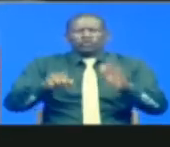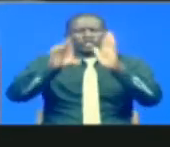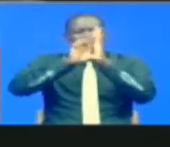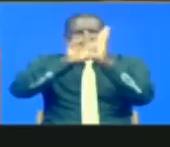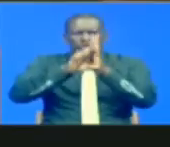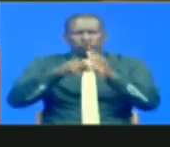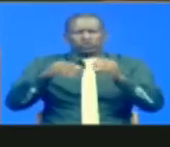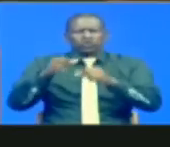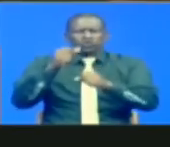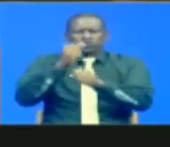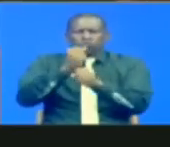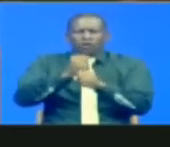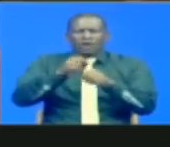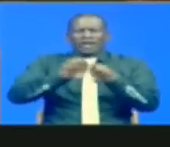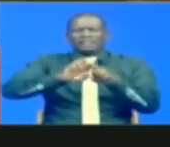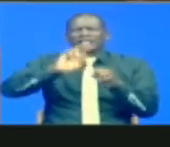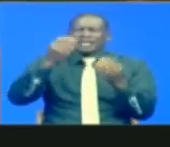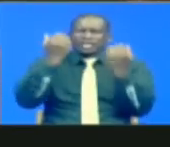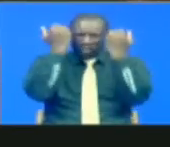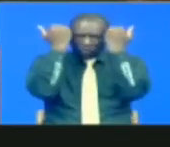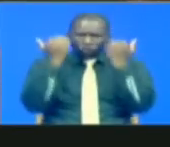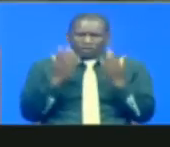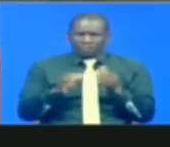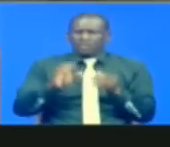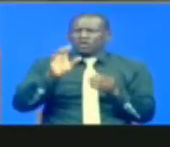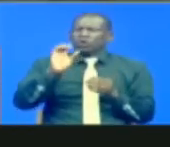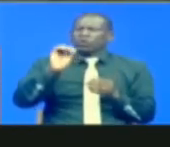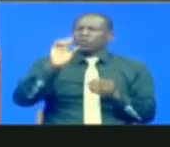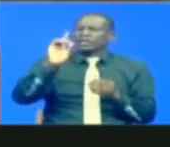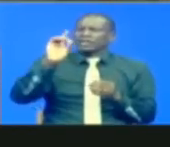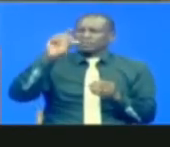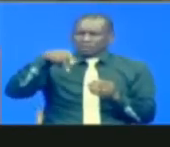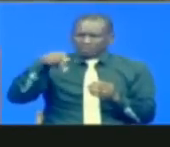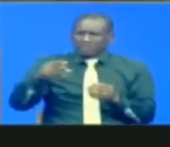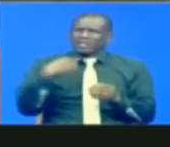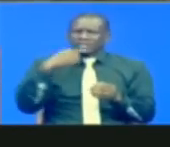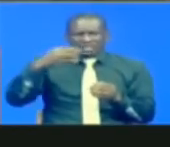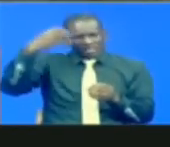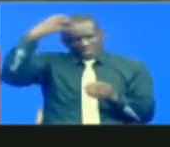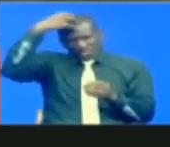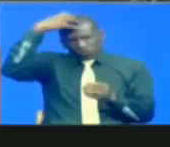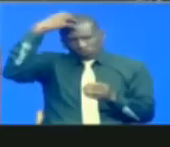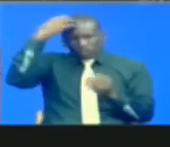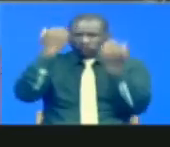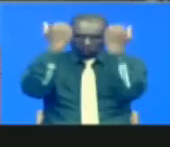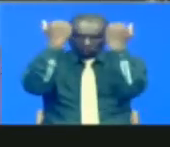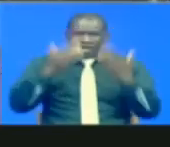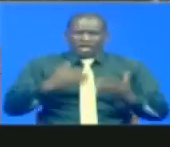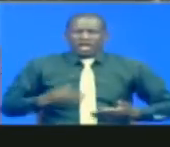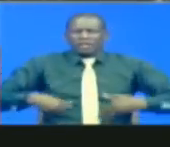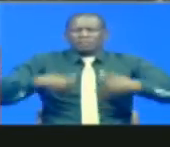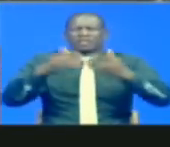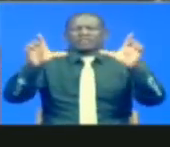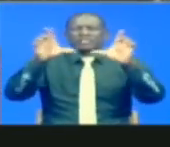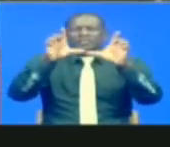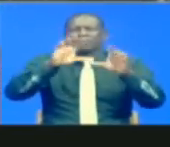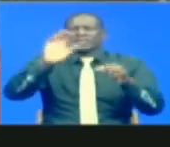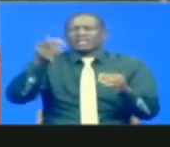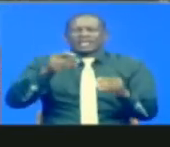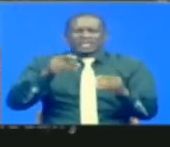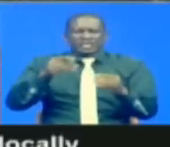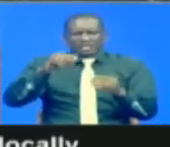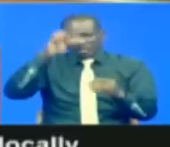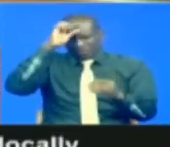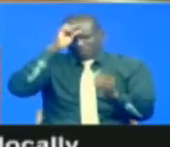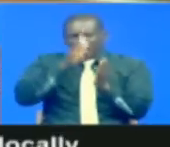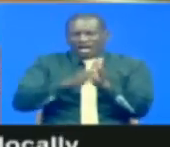a Kenyan court. The ODPP had submitted that the Queen's Counsel had been issued with a pass by the Kenyan authorities and had paid